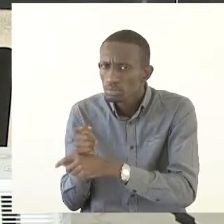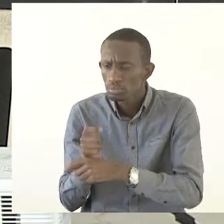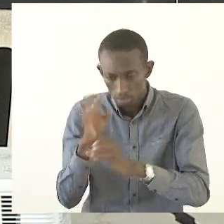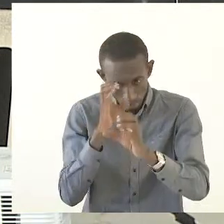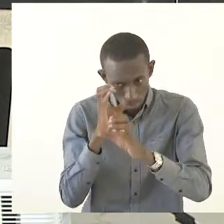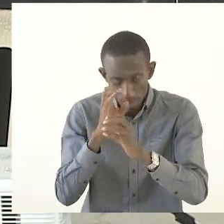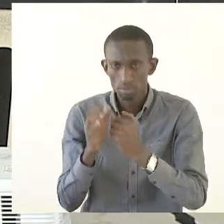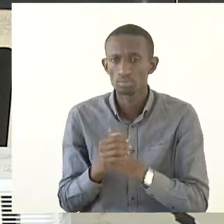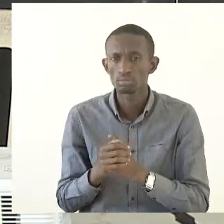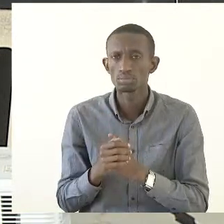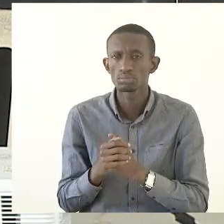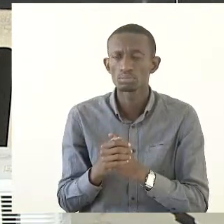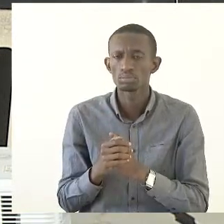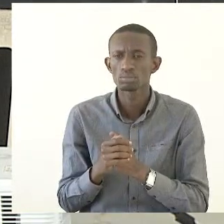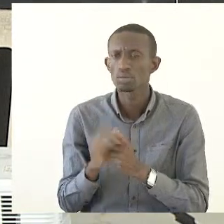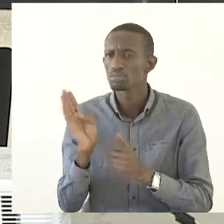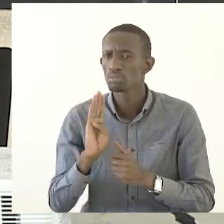which was testing of